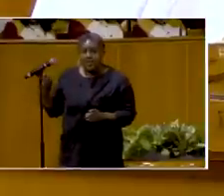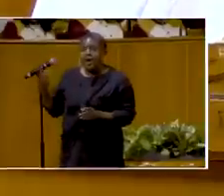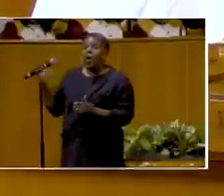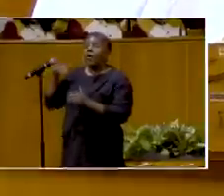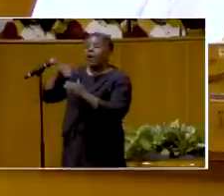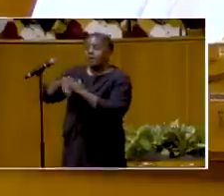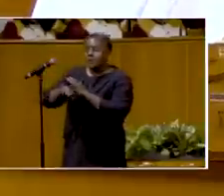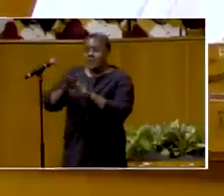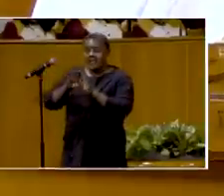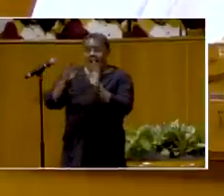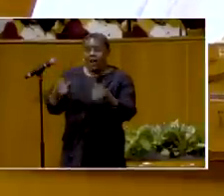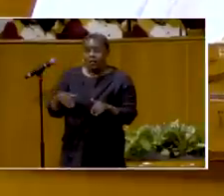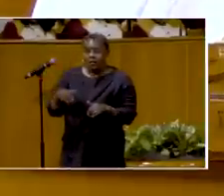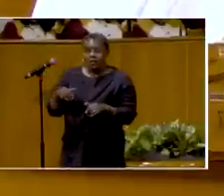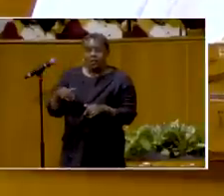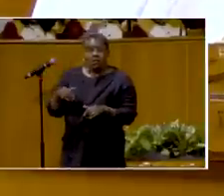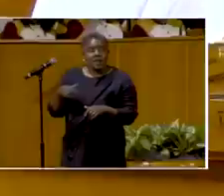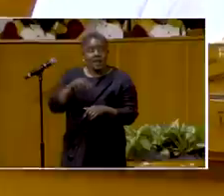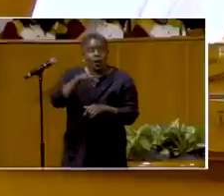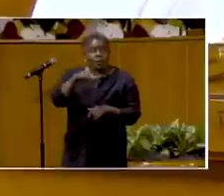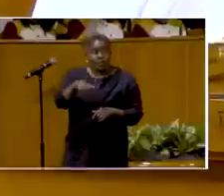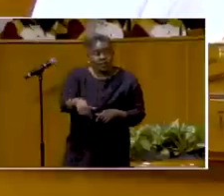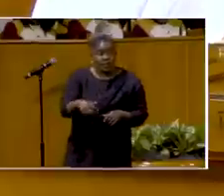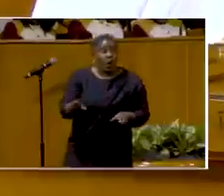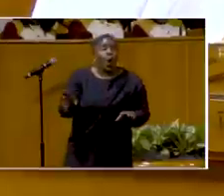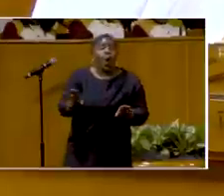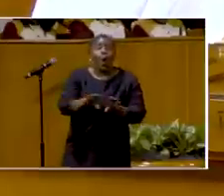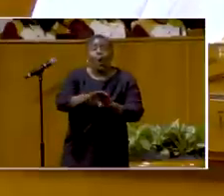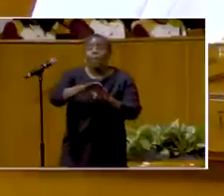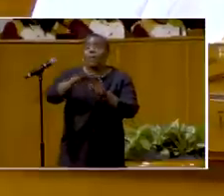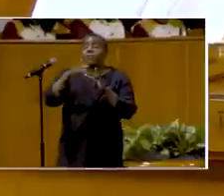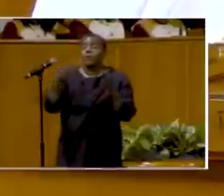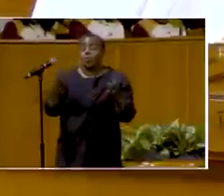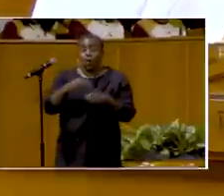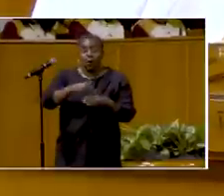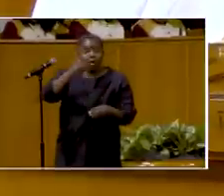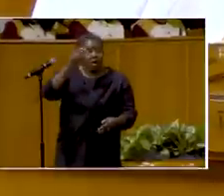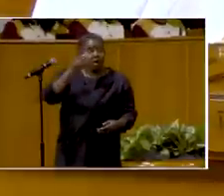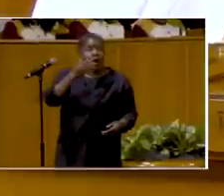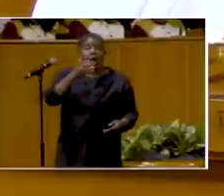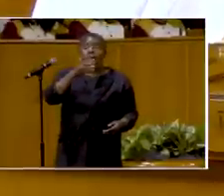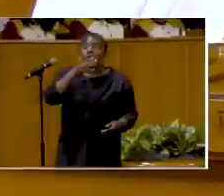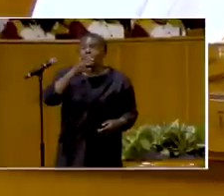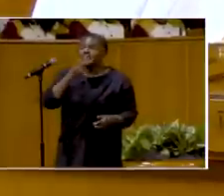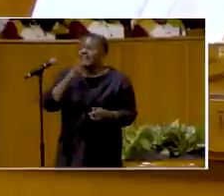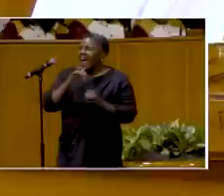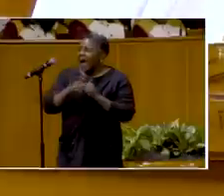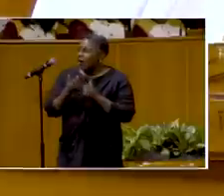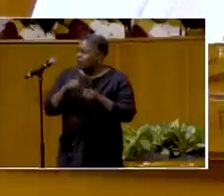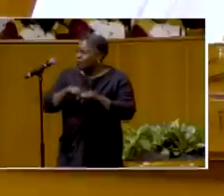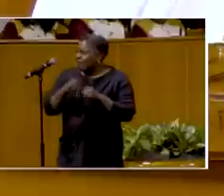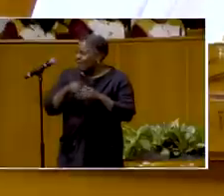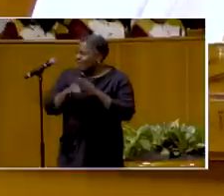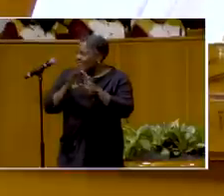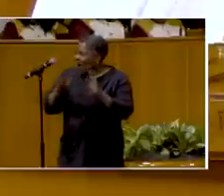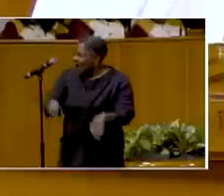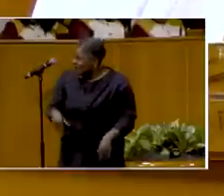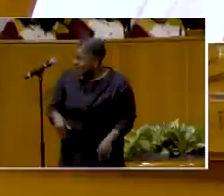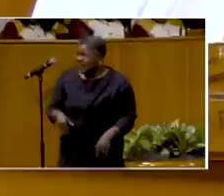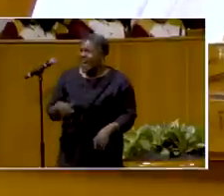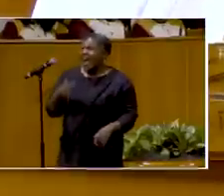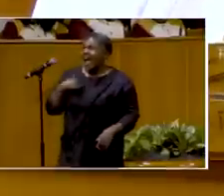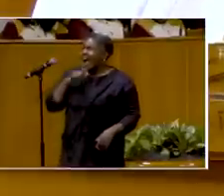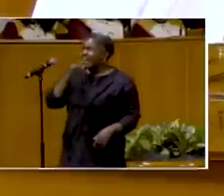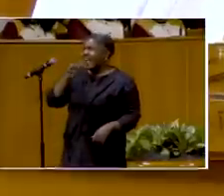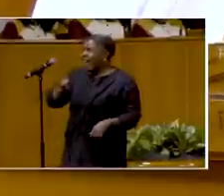the house. He goes downstairs. He opens up the garage door. My mama says, how did you break in the house? Cooper says, I